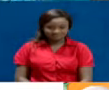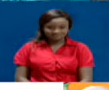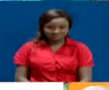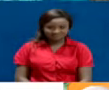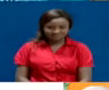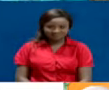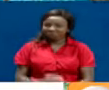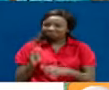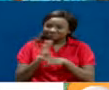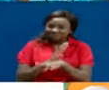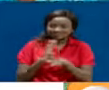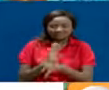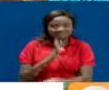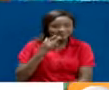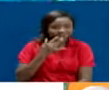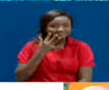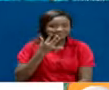Keep myself busy.